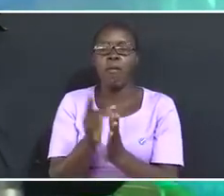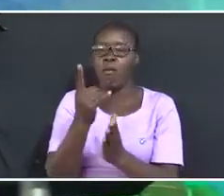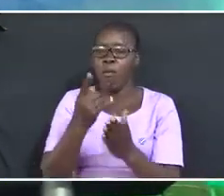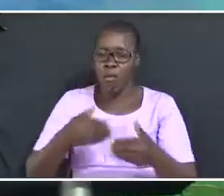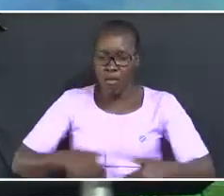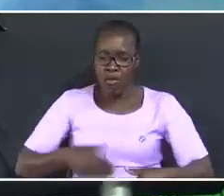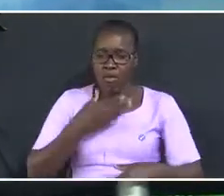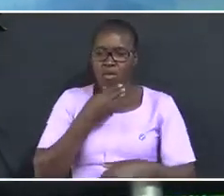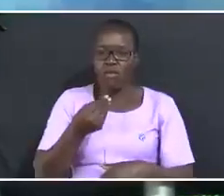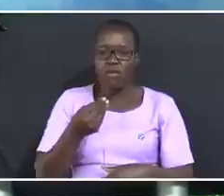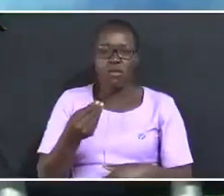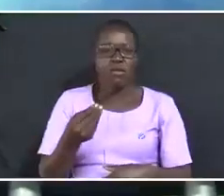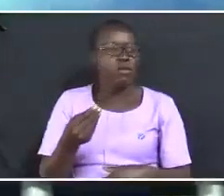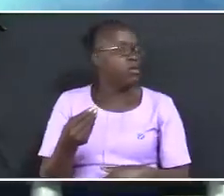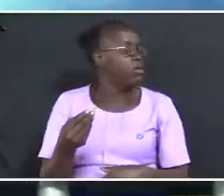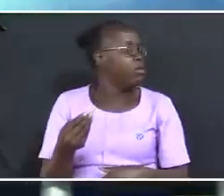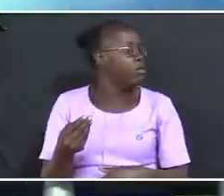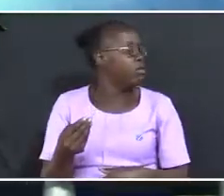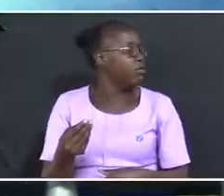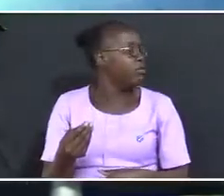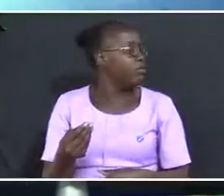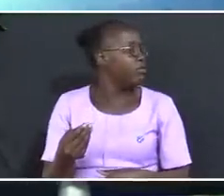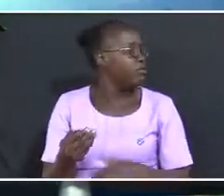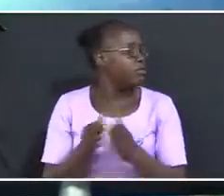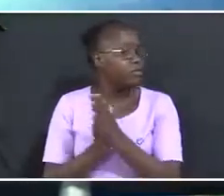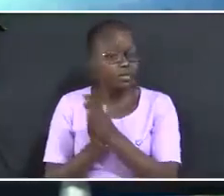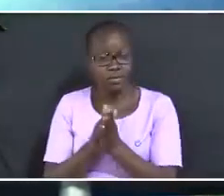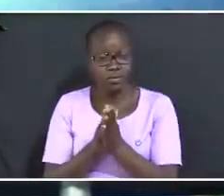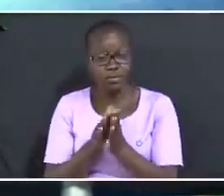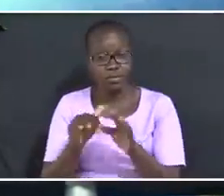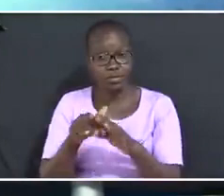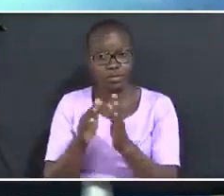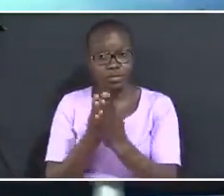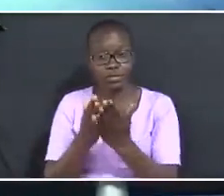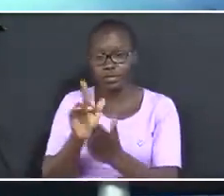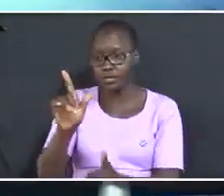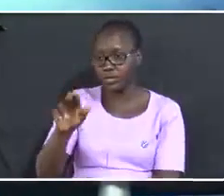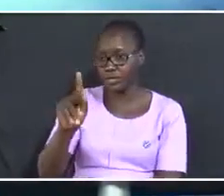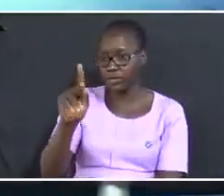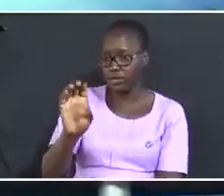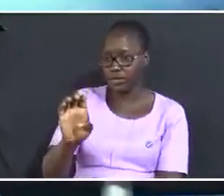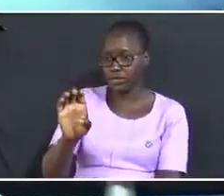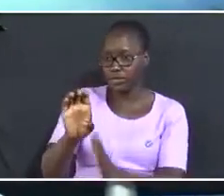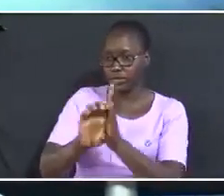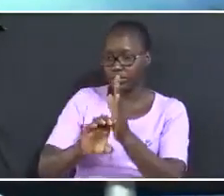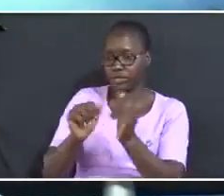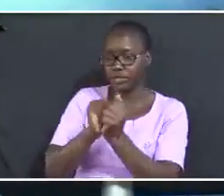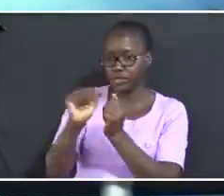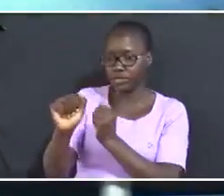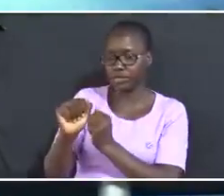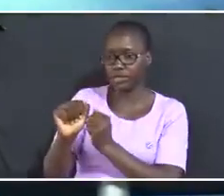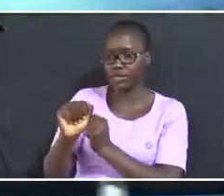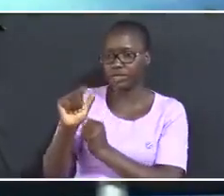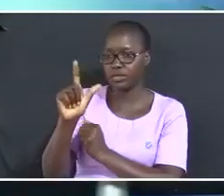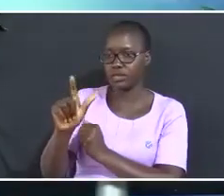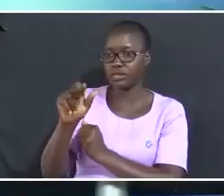man. His story is in the book of Luke, chapter 15.